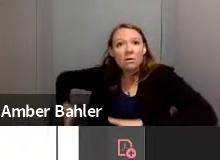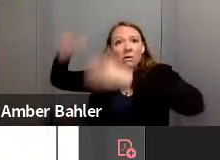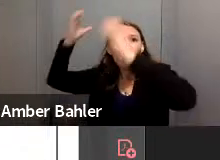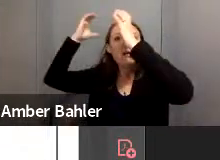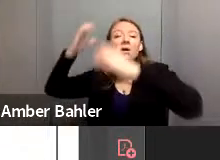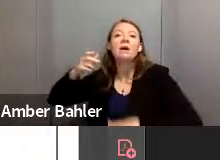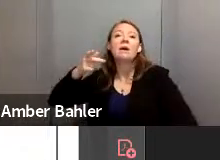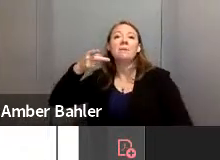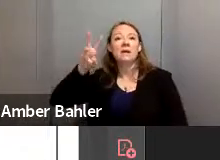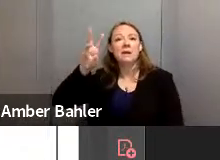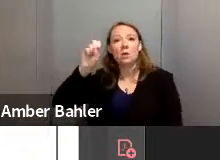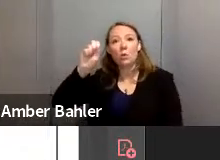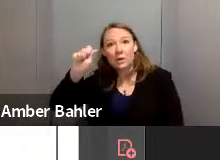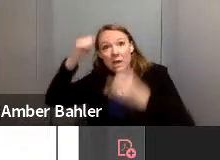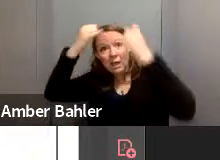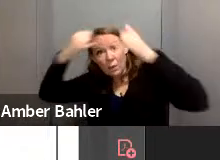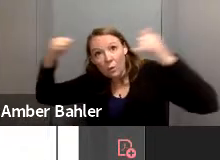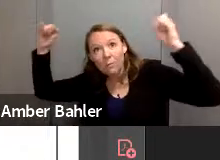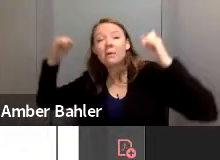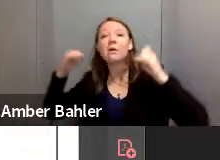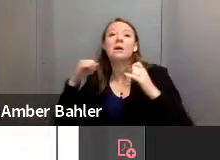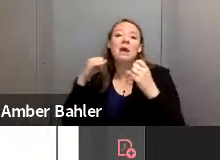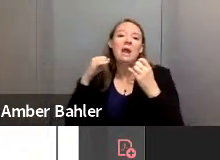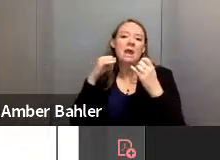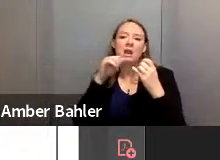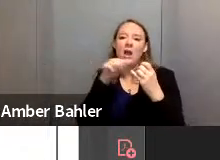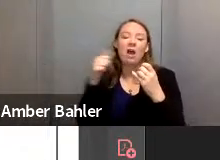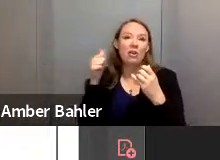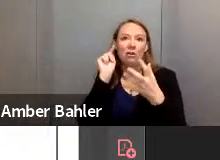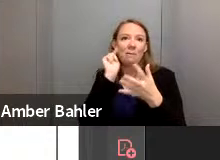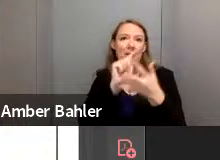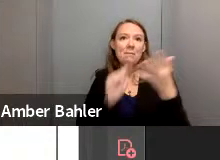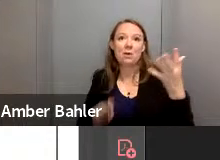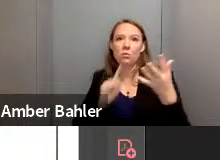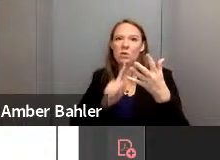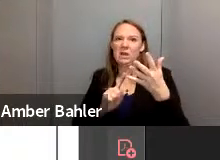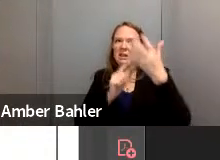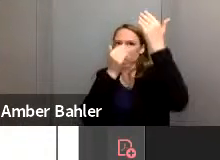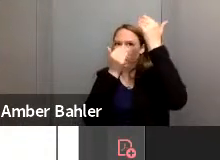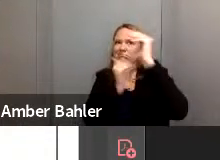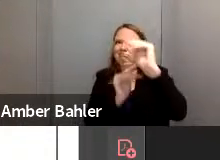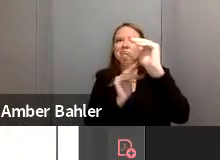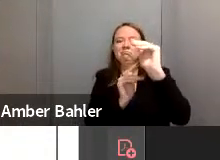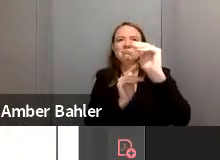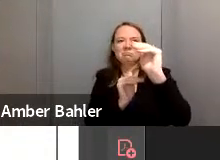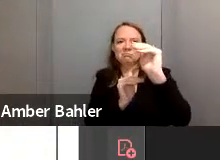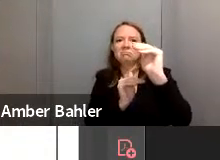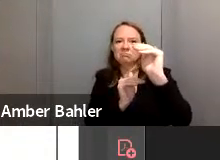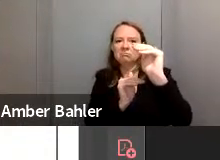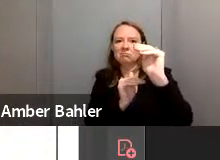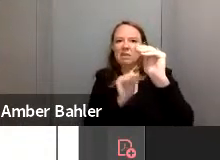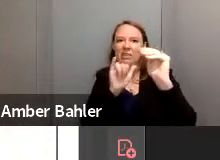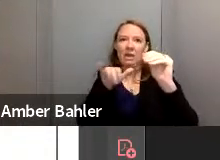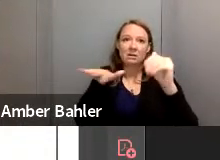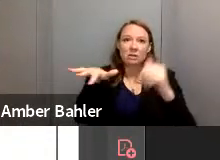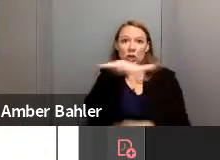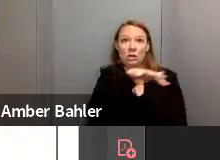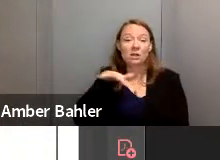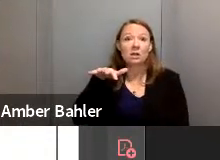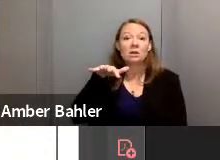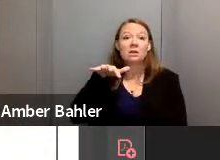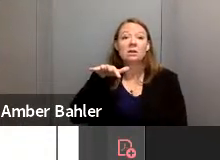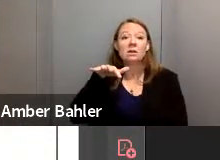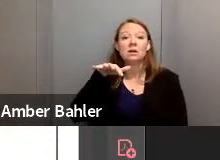and other utilities that have really restricted and set the placement. This is also an area above a